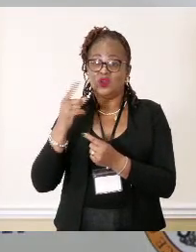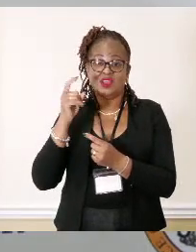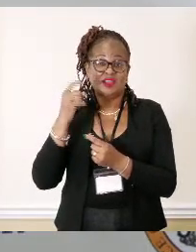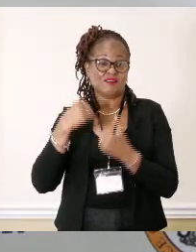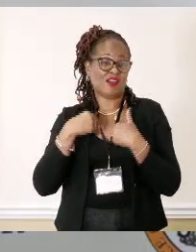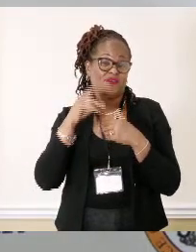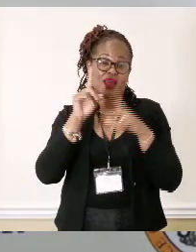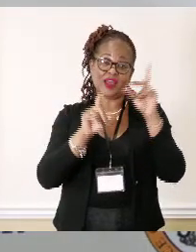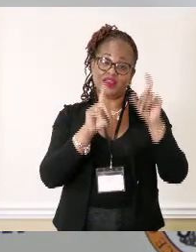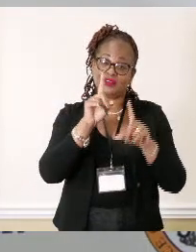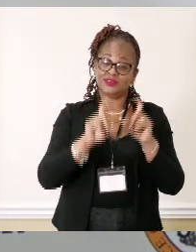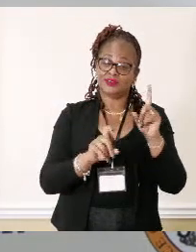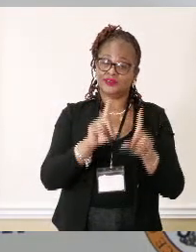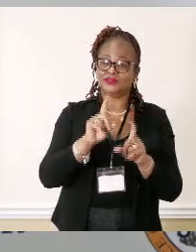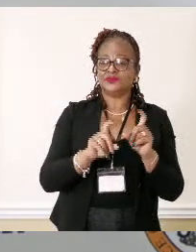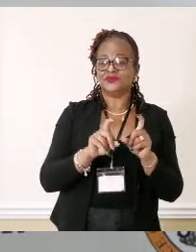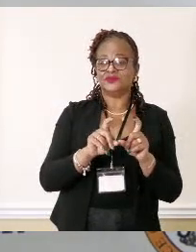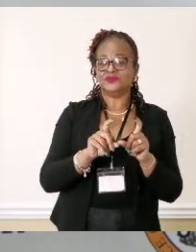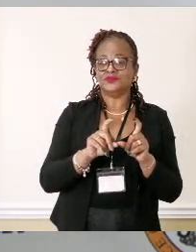be accommodated.